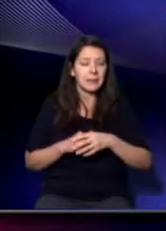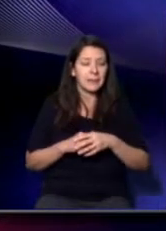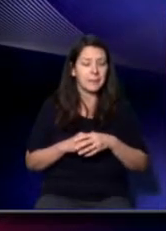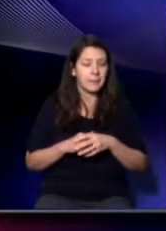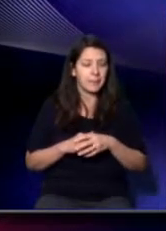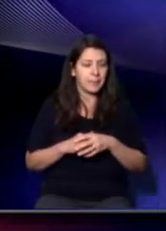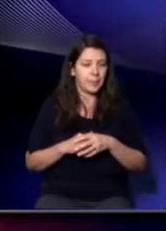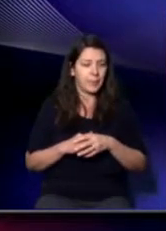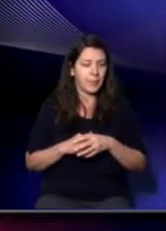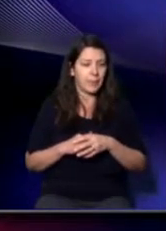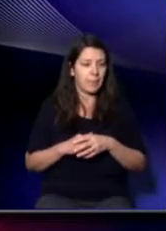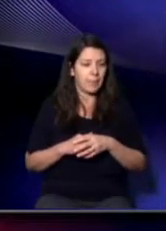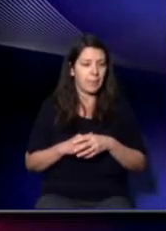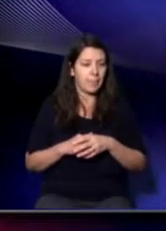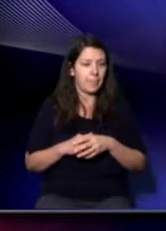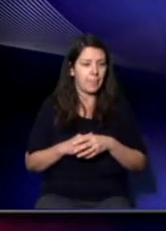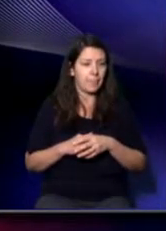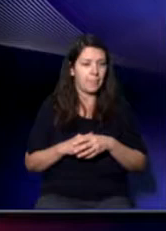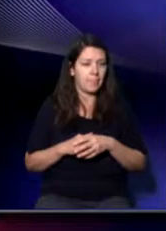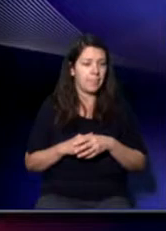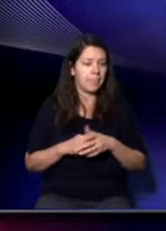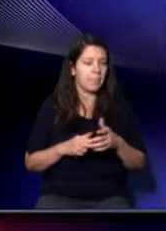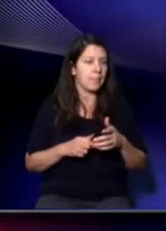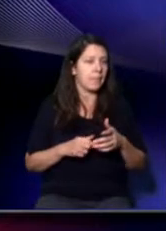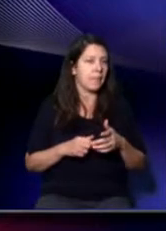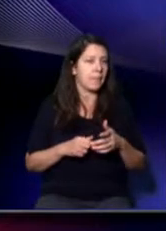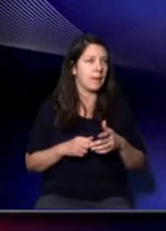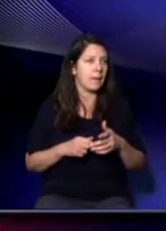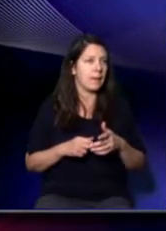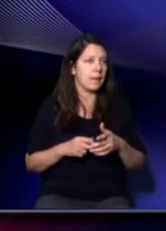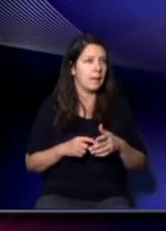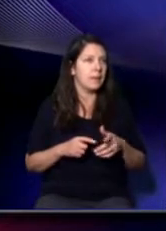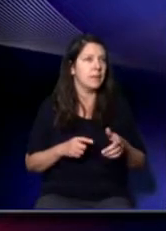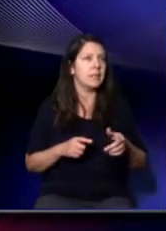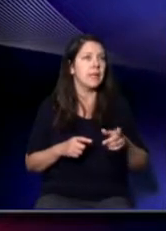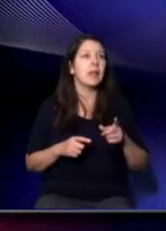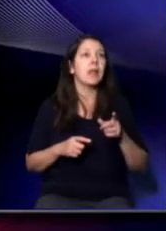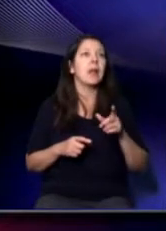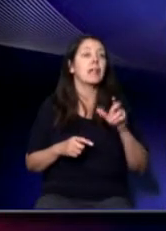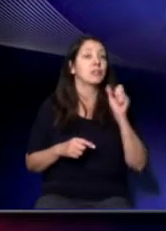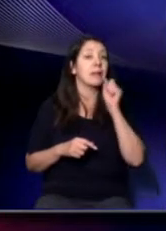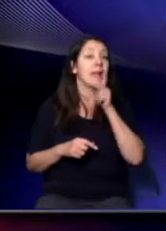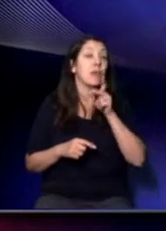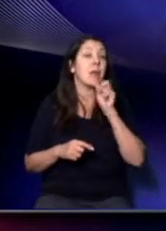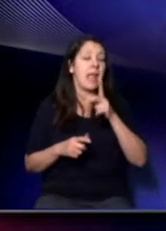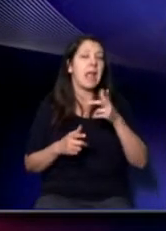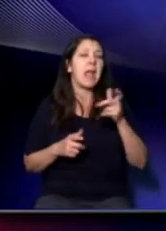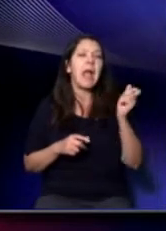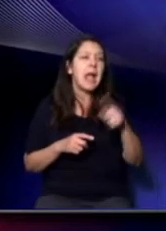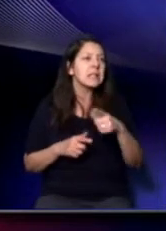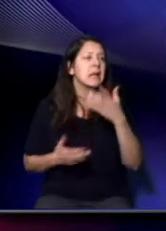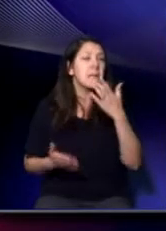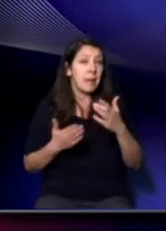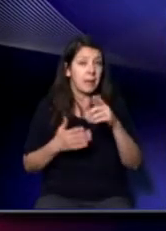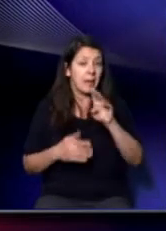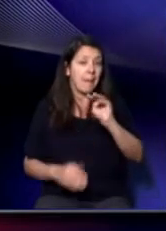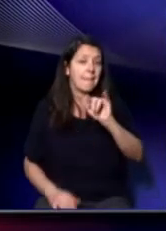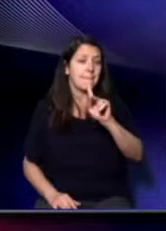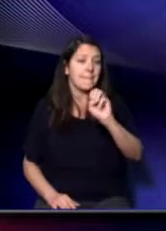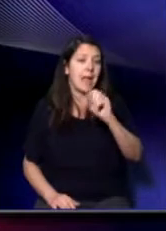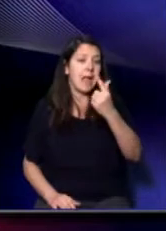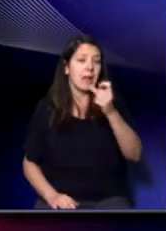to ask if maybe Mike Gordon would be interested to serve as